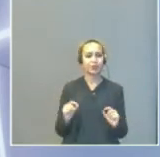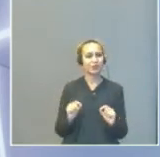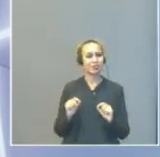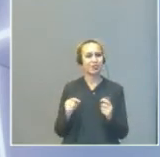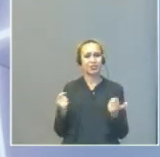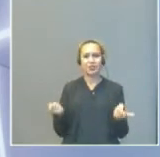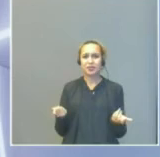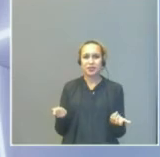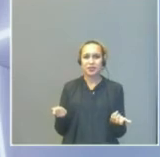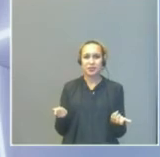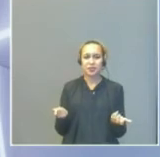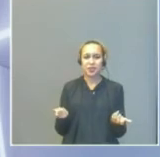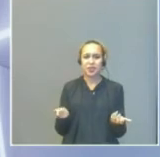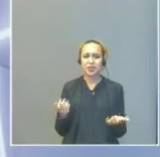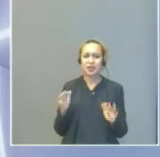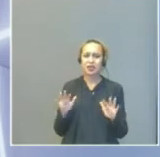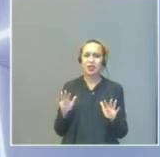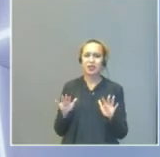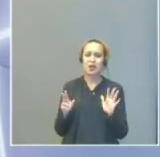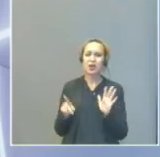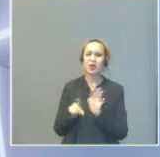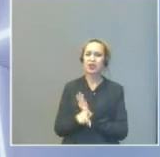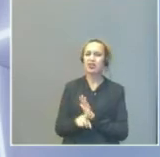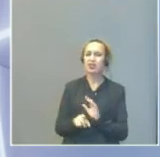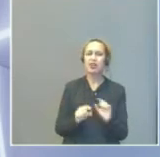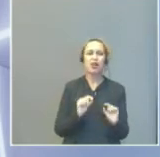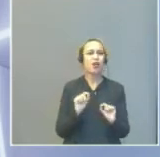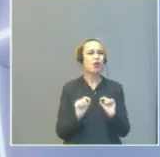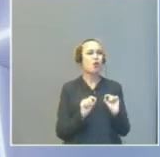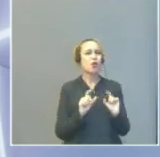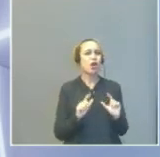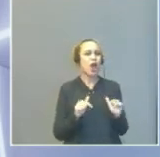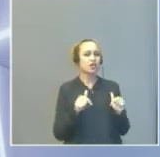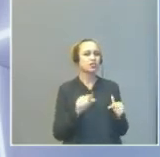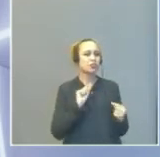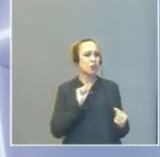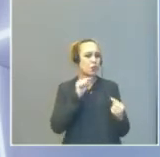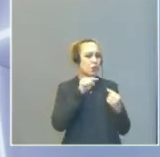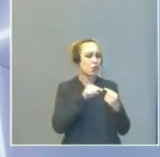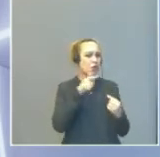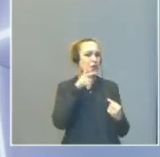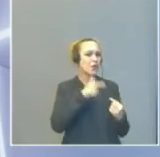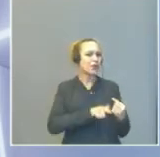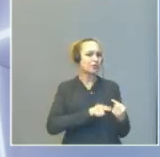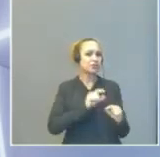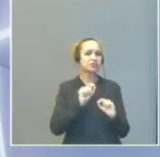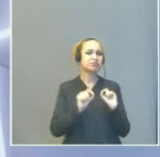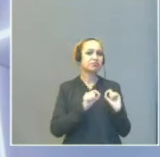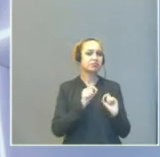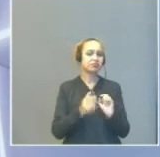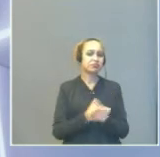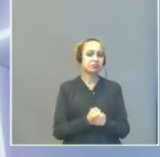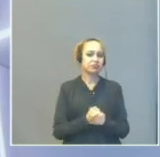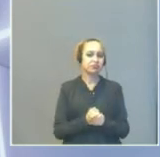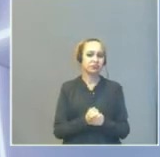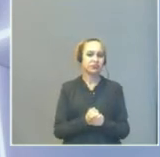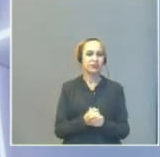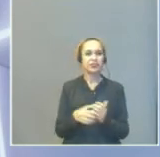usually emerges, what can we do to fulfill our goals? I think in the Anthropocene,